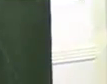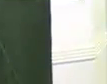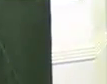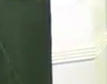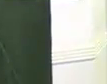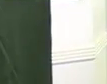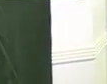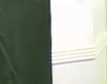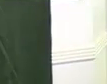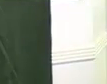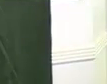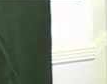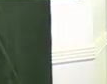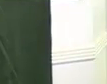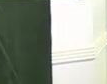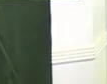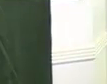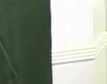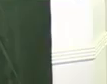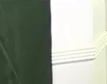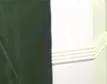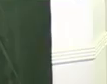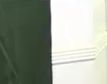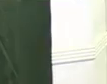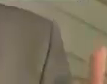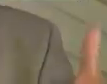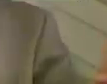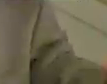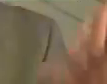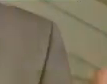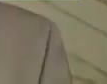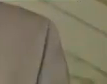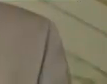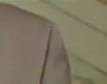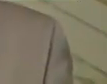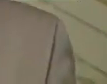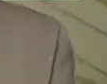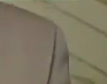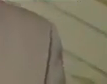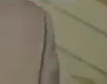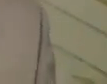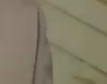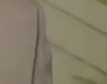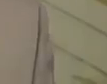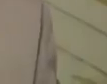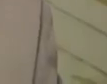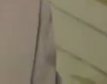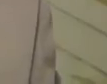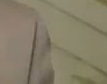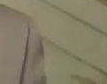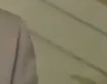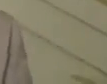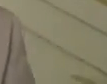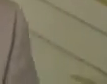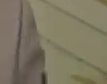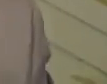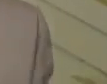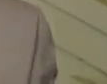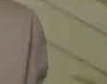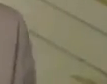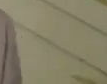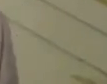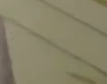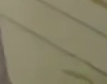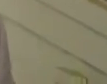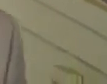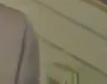we're glad that you can join us. And we hope that the blessings that are received here can also be received wherever you are. Because the reality